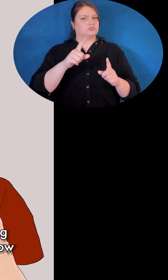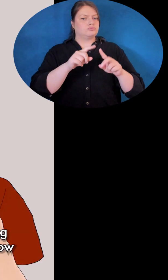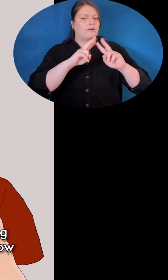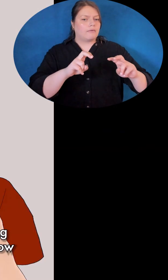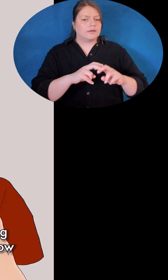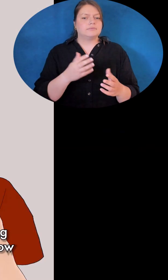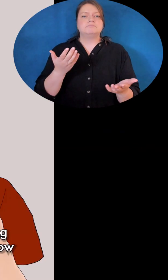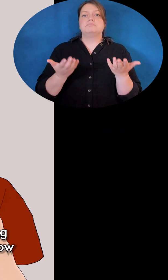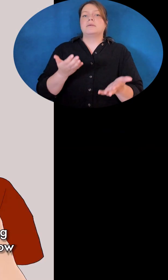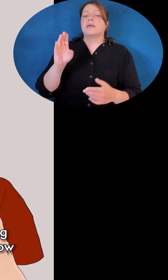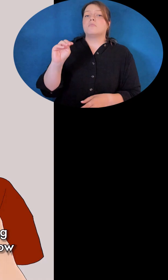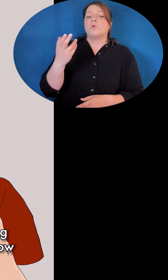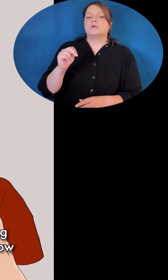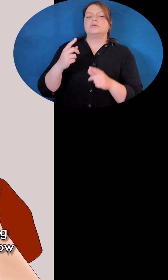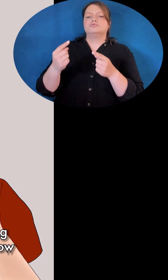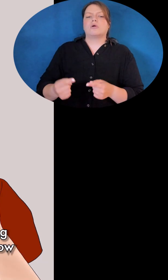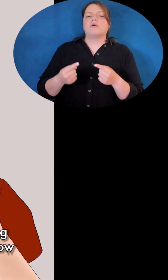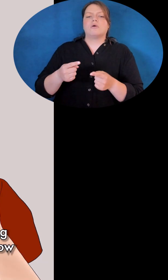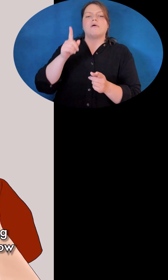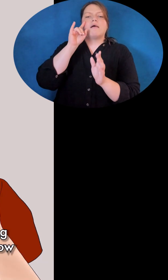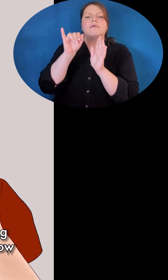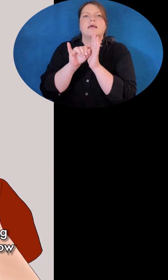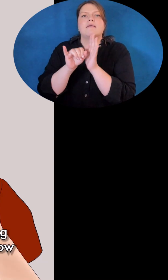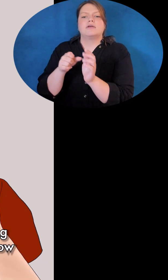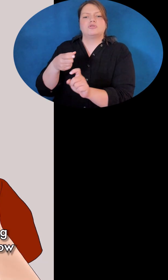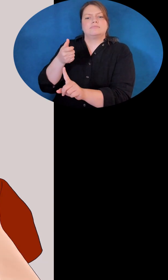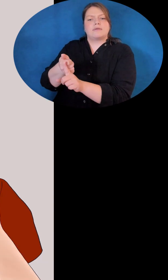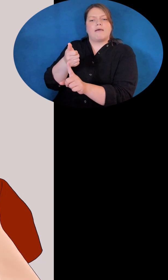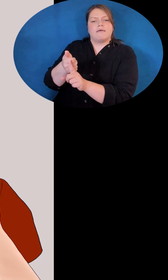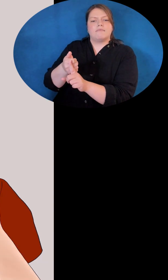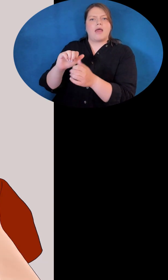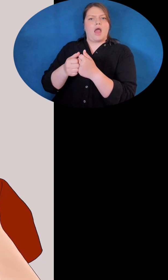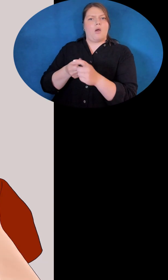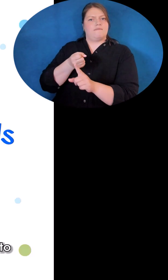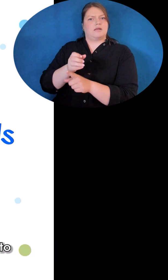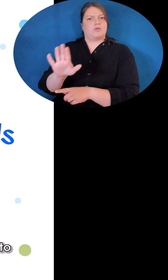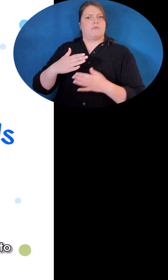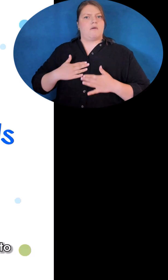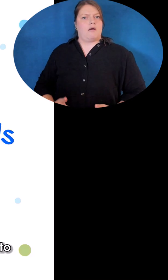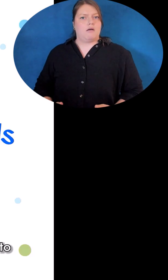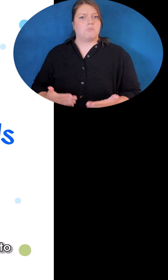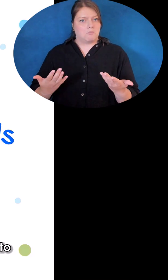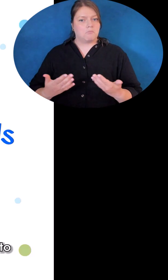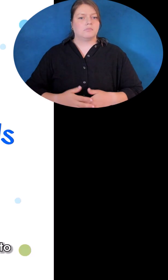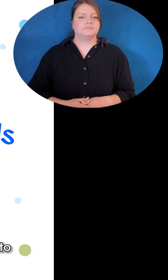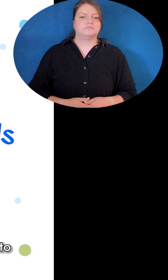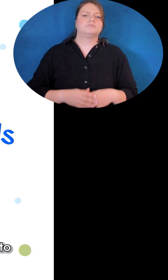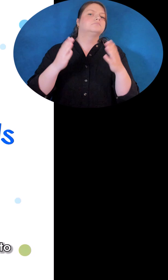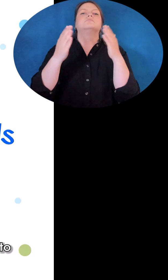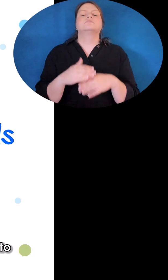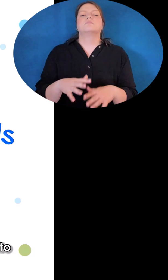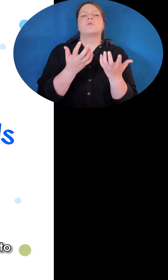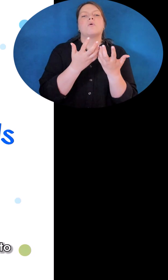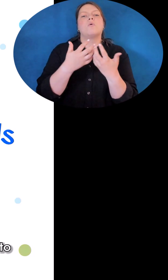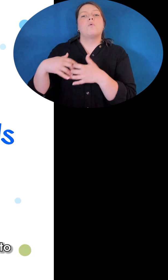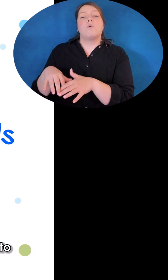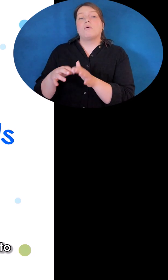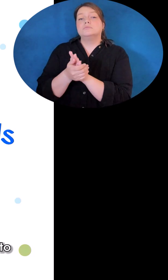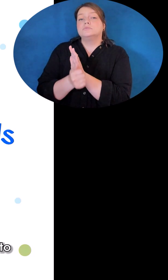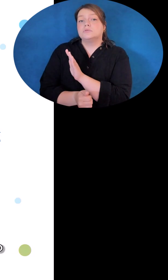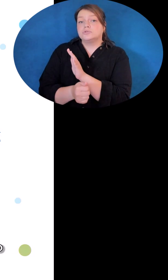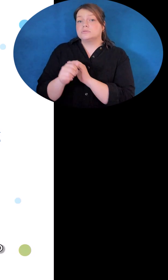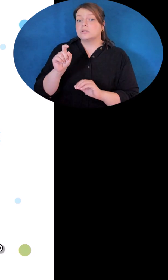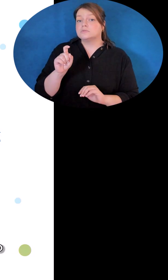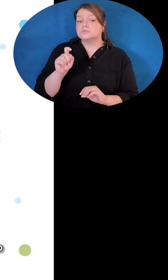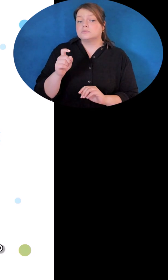struggles with being able to identify the trigger and how it affects their body. Or maybe your conversation led to some organizational